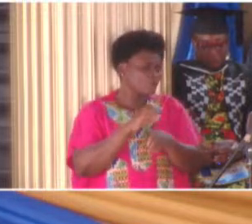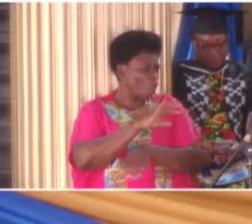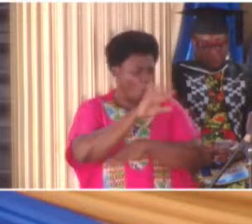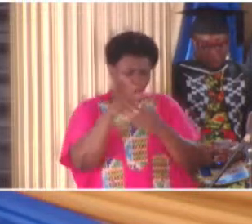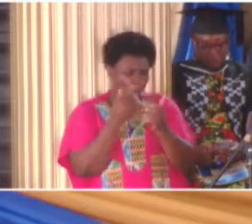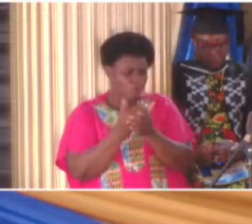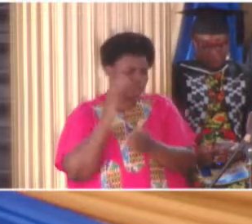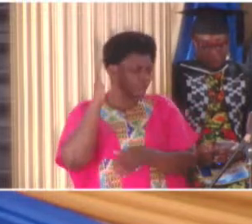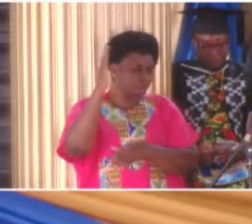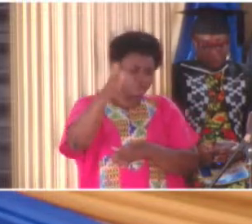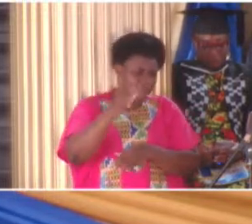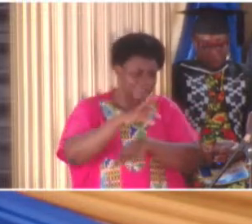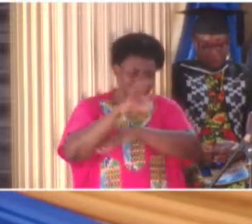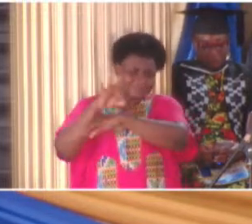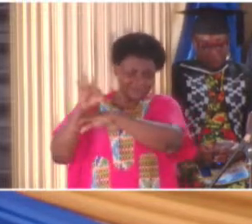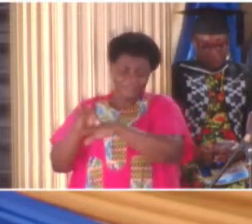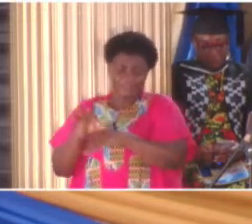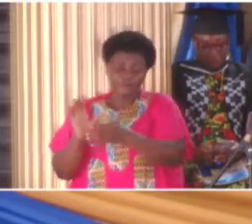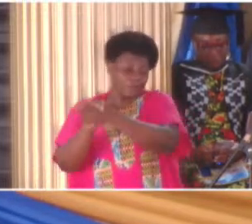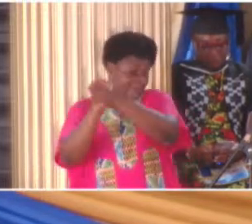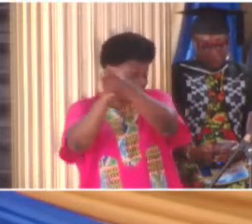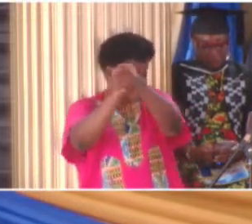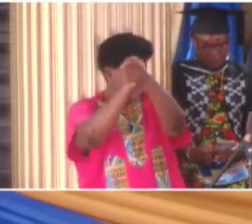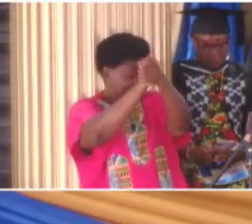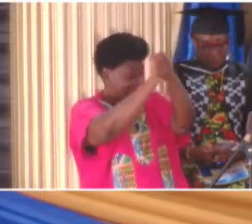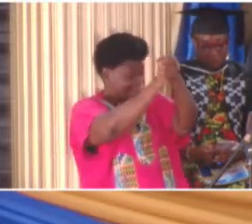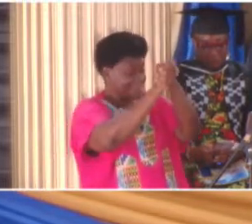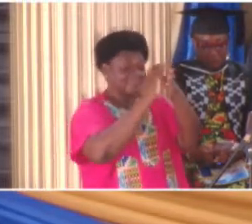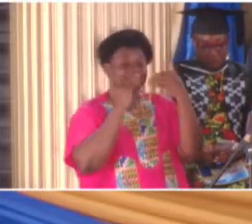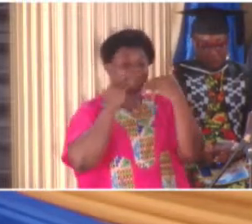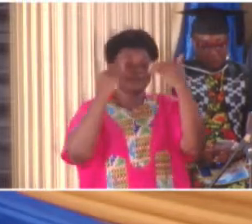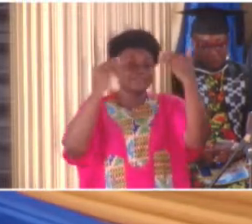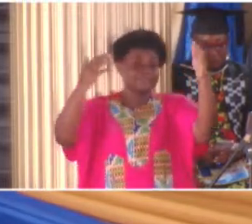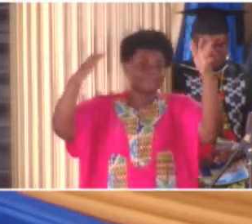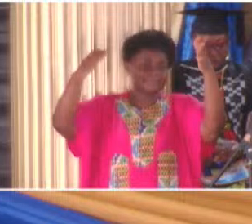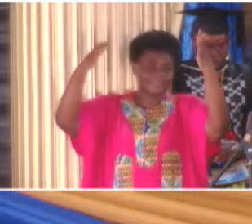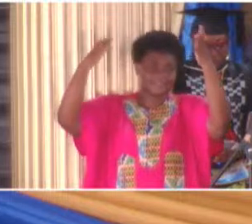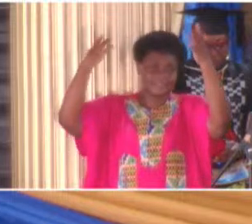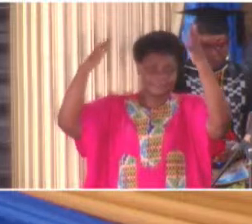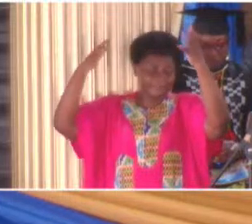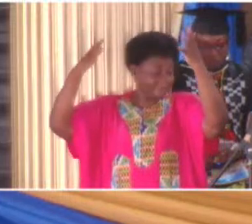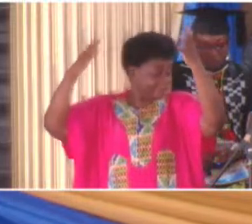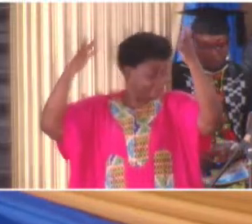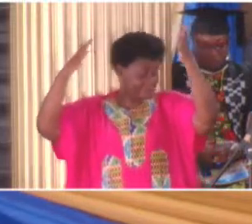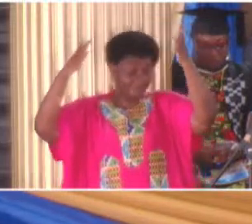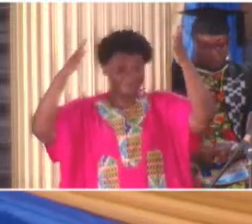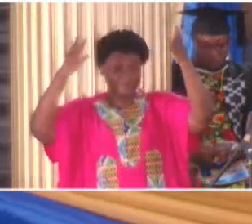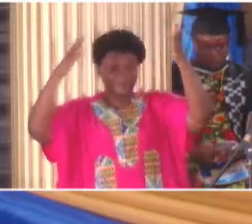future endeavors. Congratulations once again. Thank you.